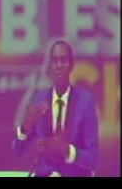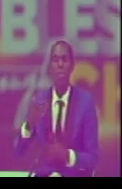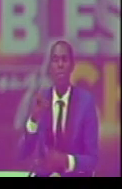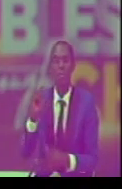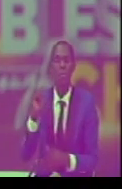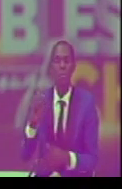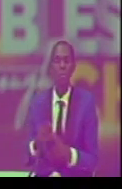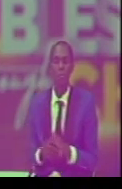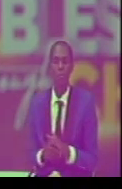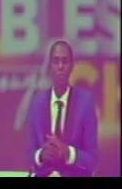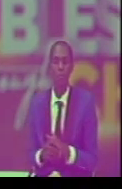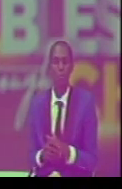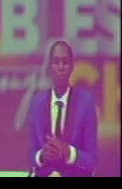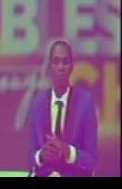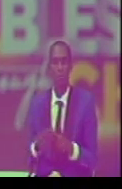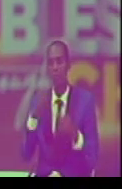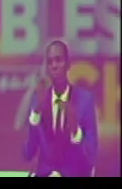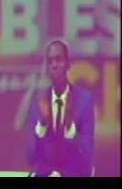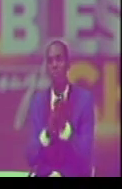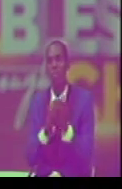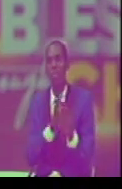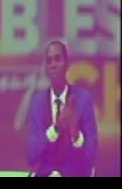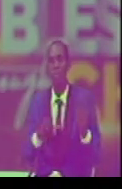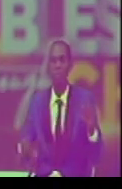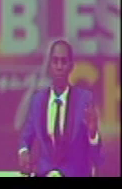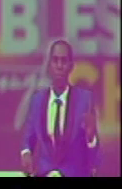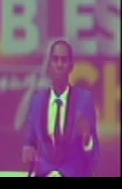copy. We listen to the next person now.